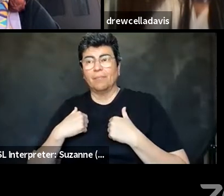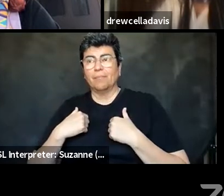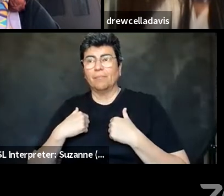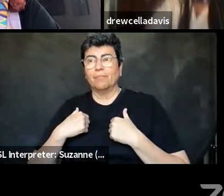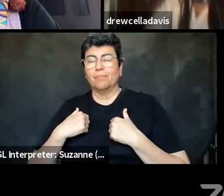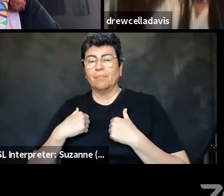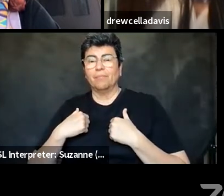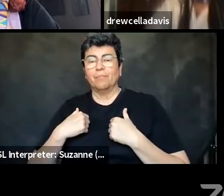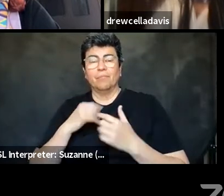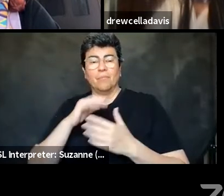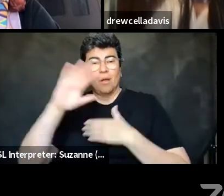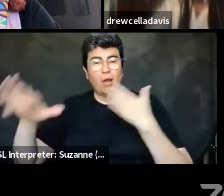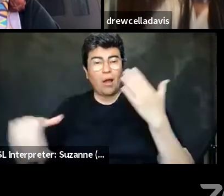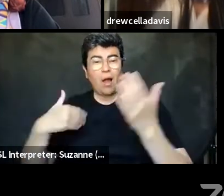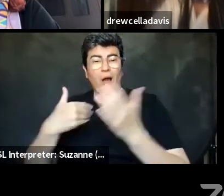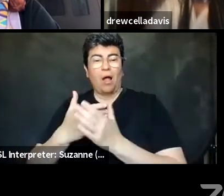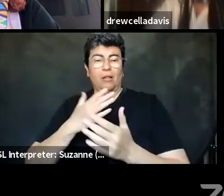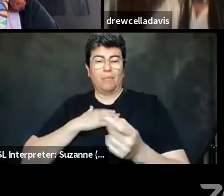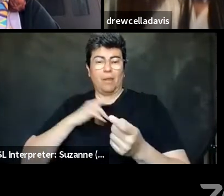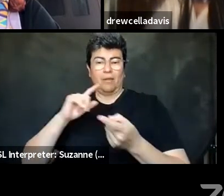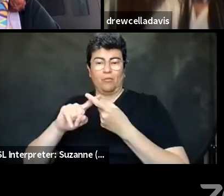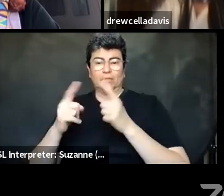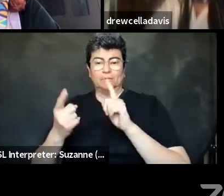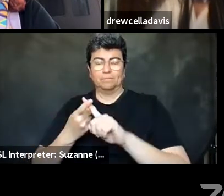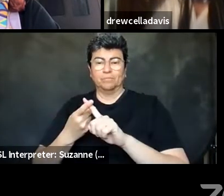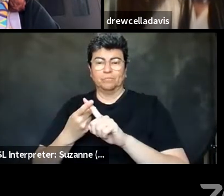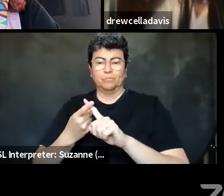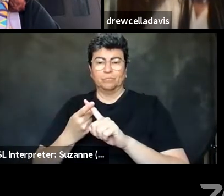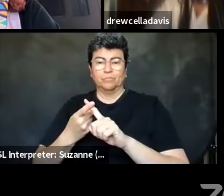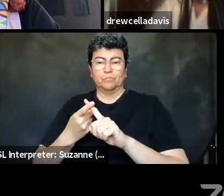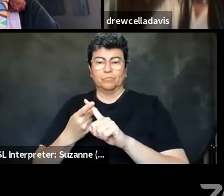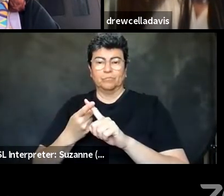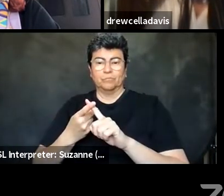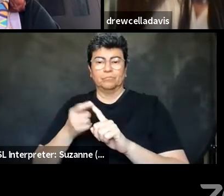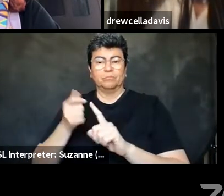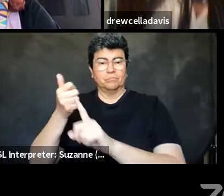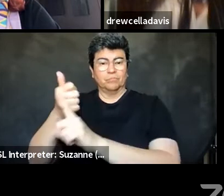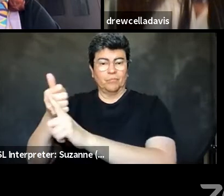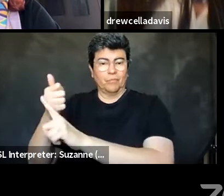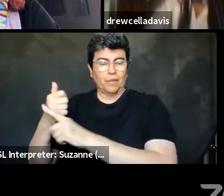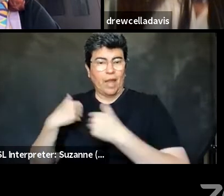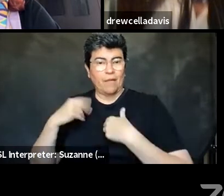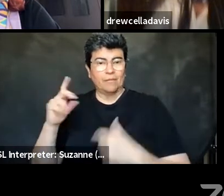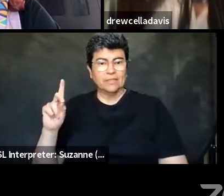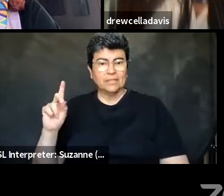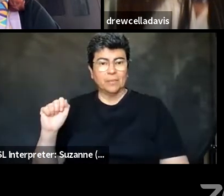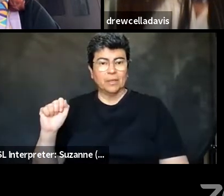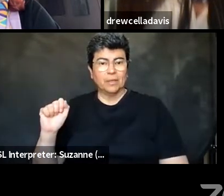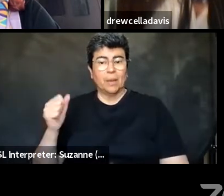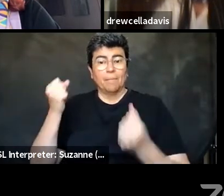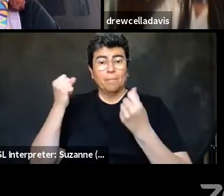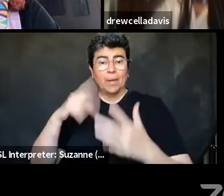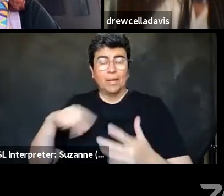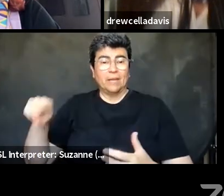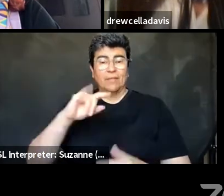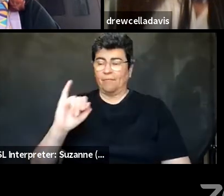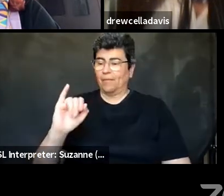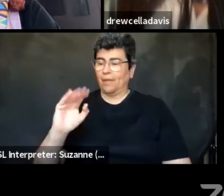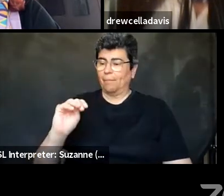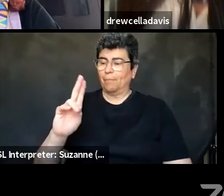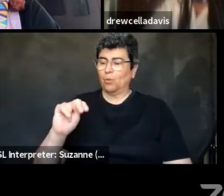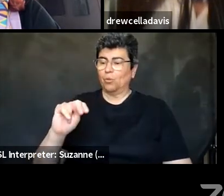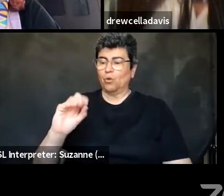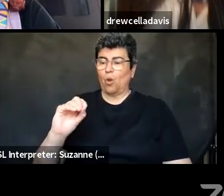all my friends who have disabilities, many of them are